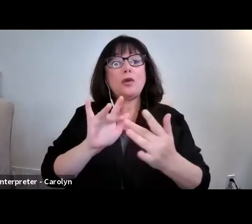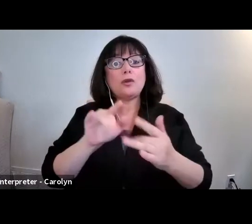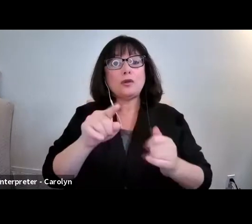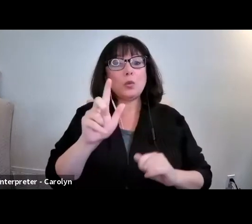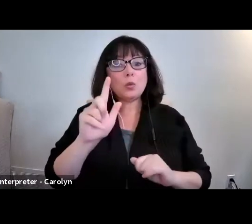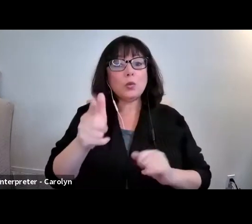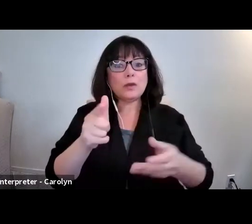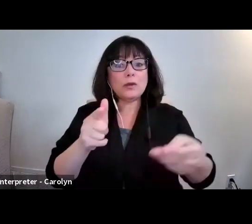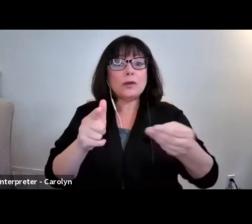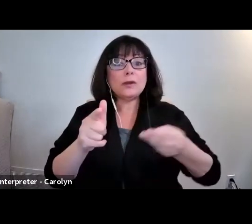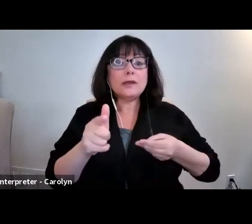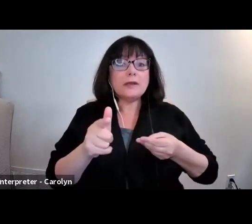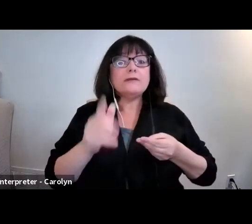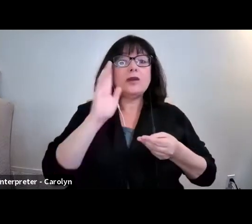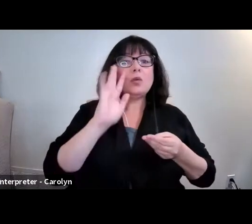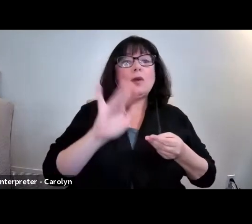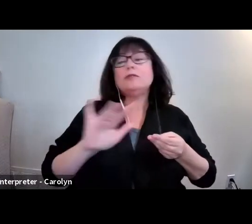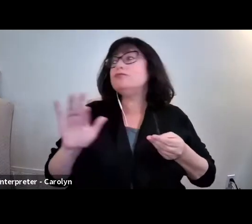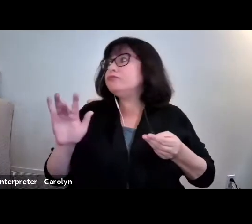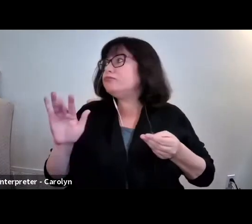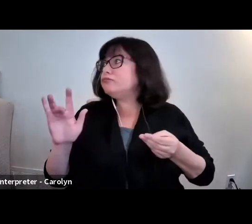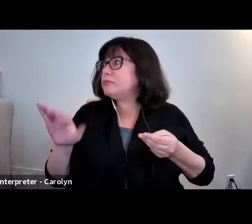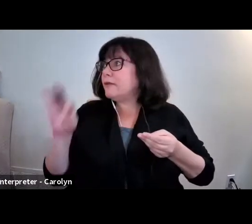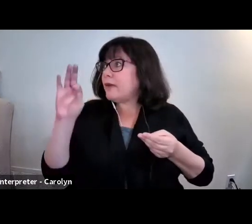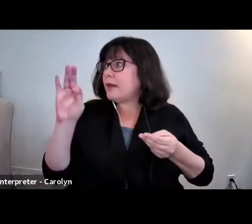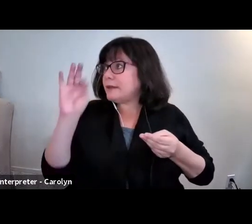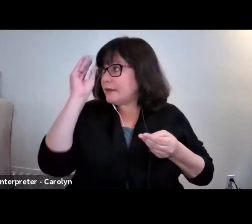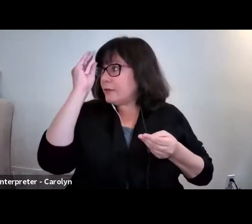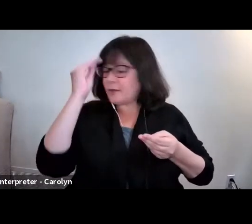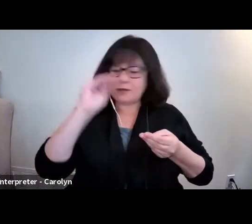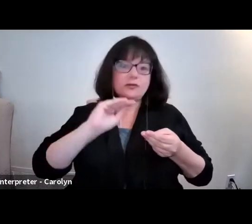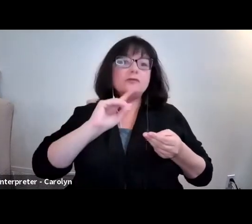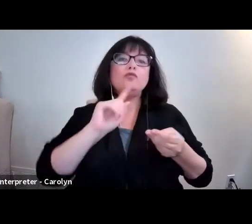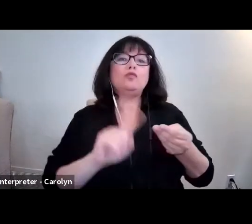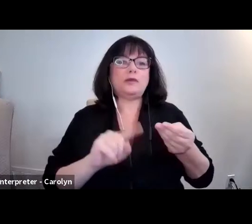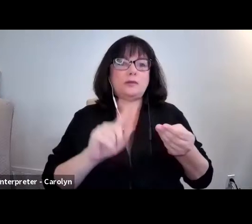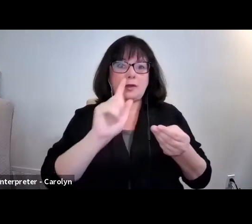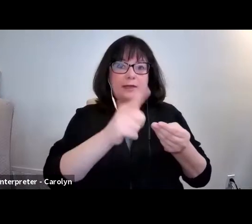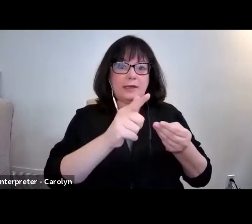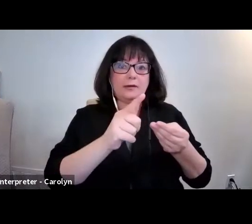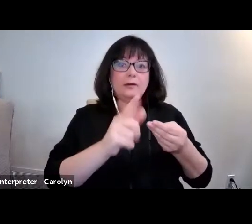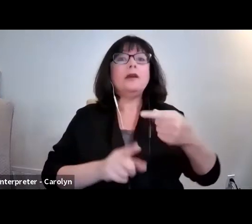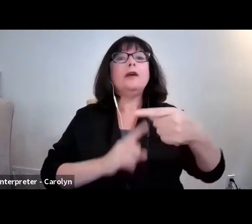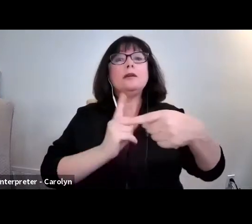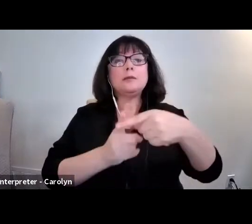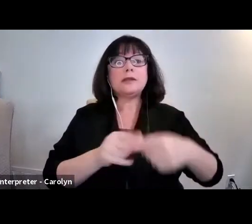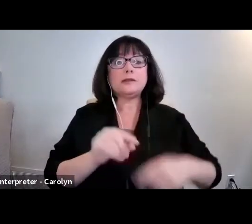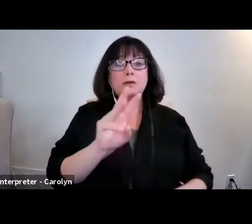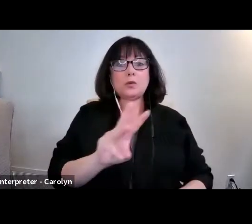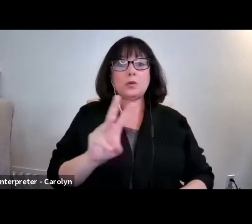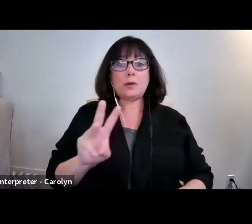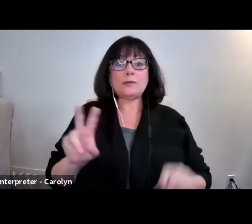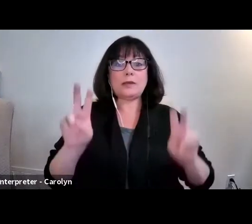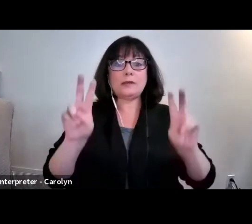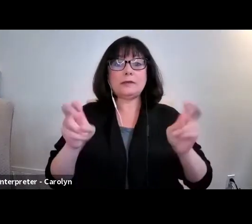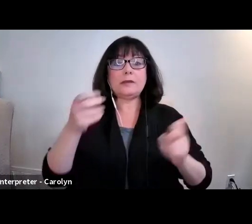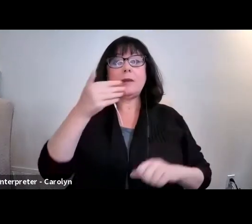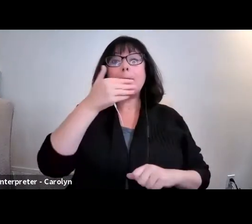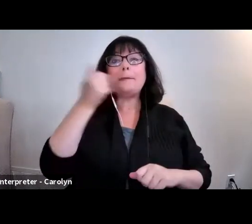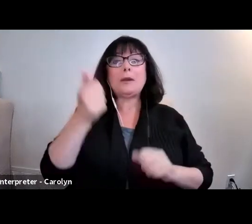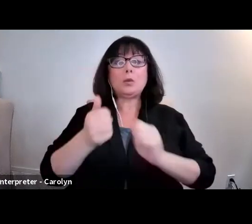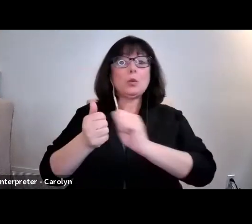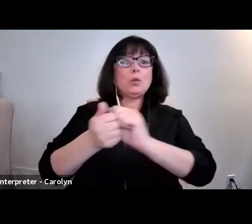also be updating our Q&A page on the Better Together website to reflect these questions and responses from today's